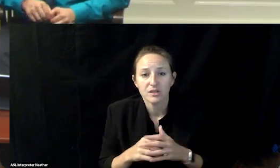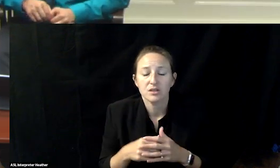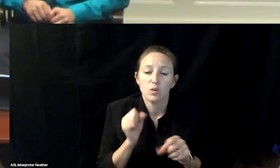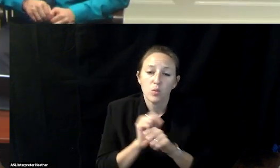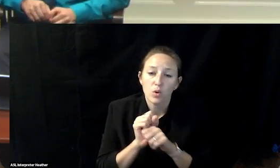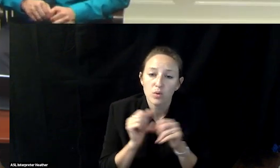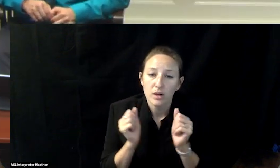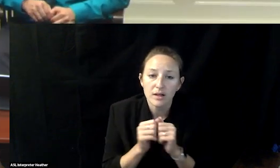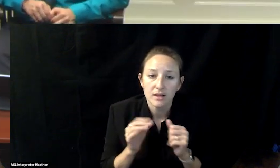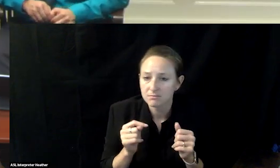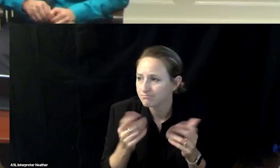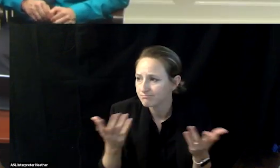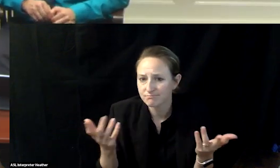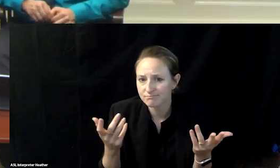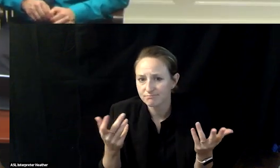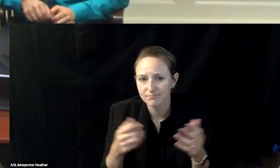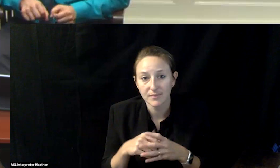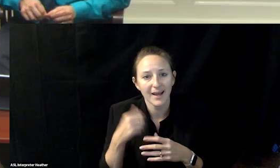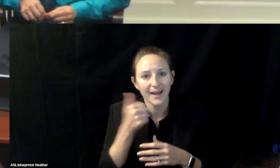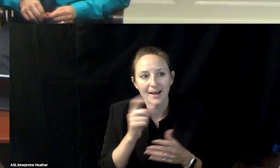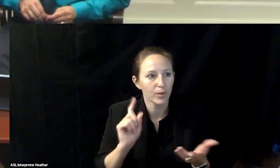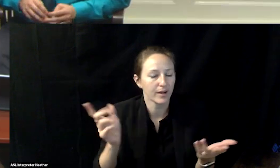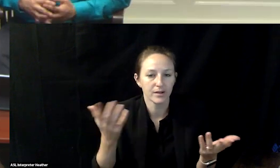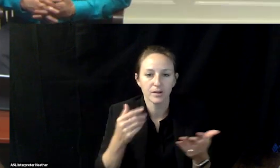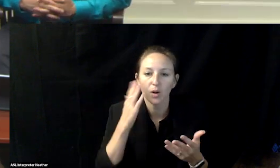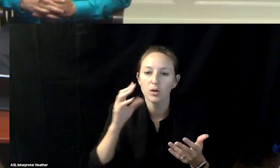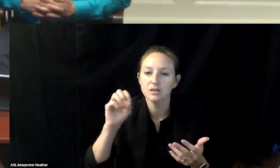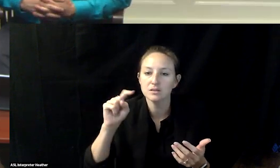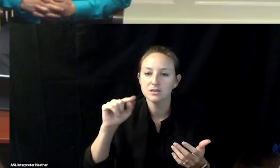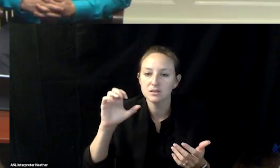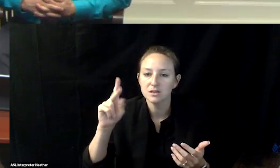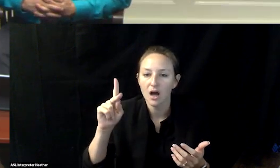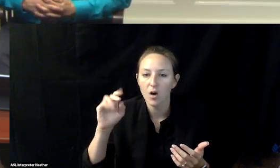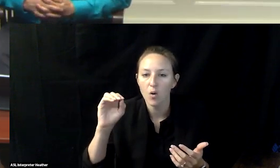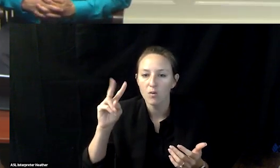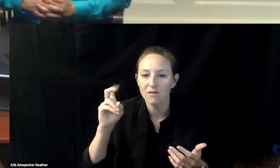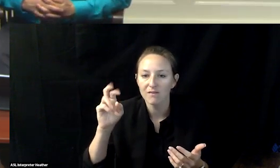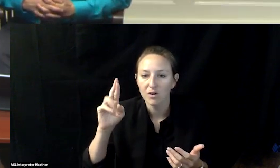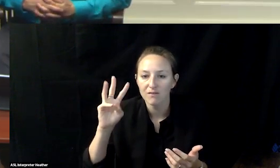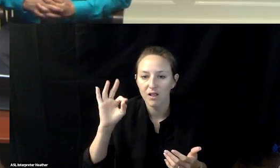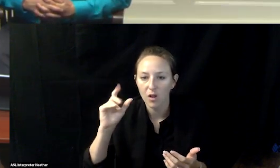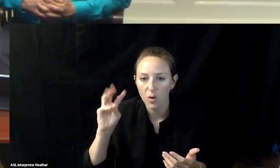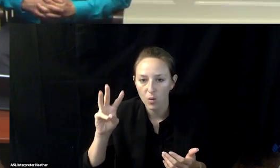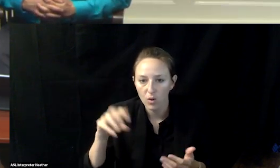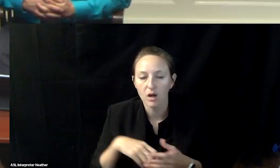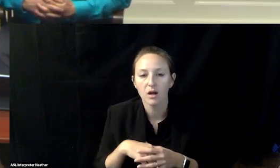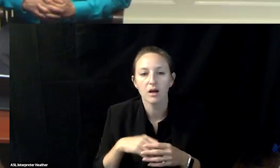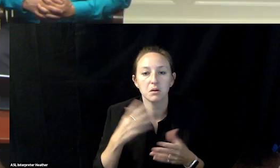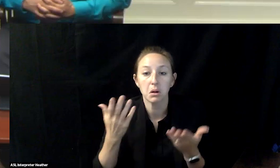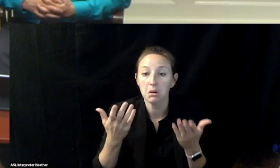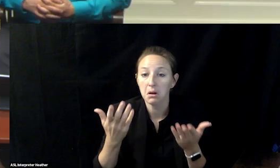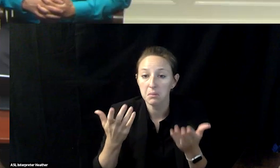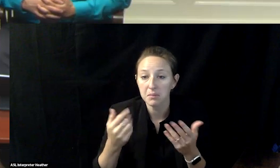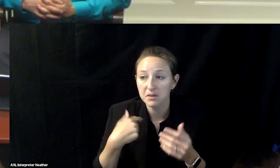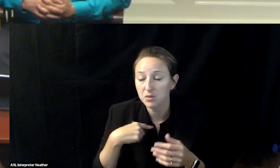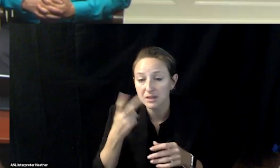on anywhere, like it's interesting, Stack Overflow or even some, apparently there's some active Reddit threads